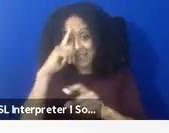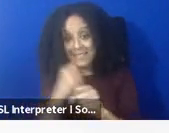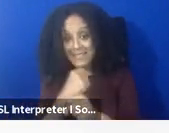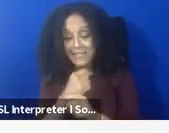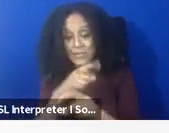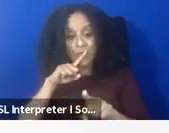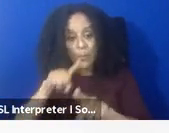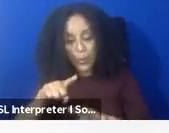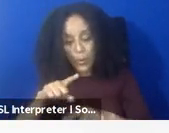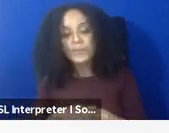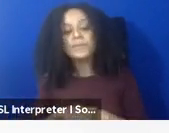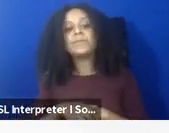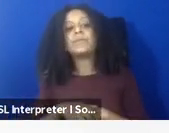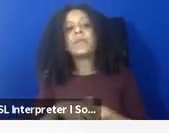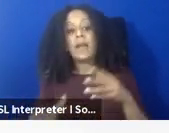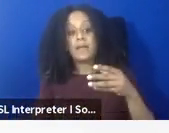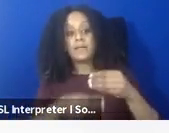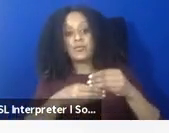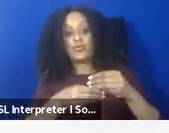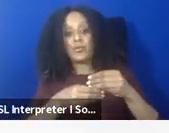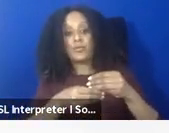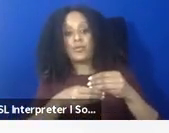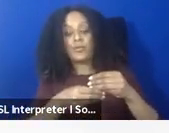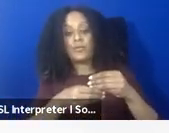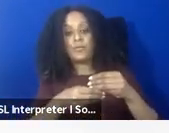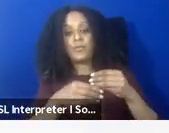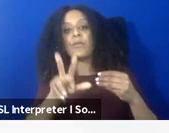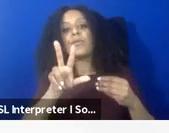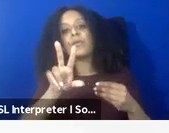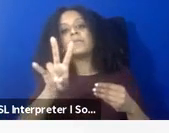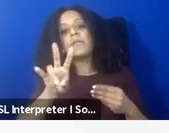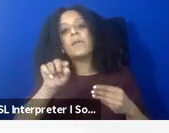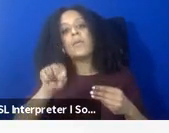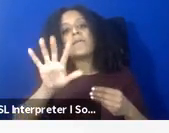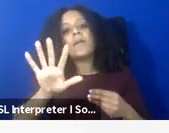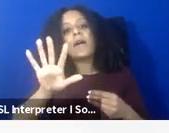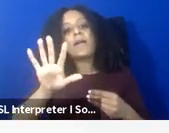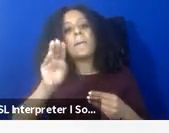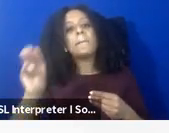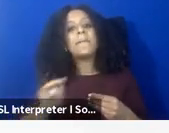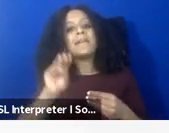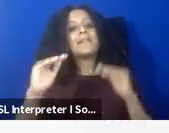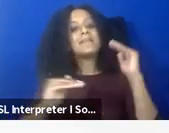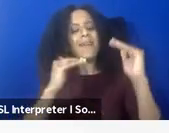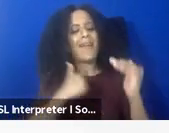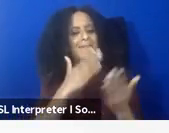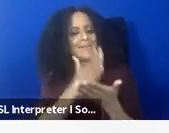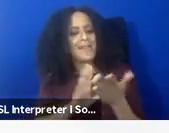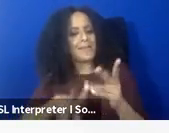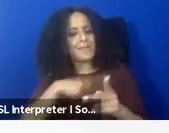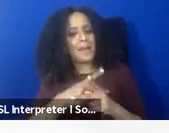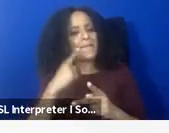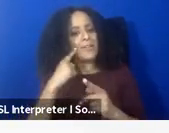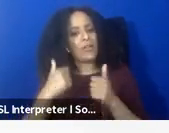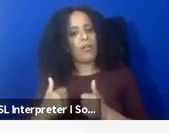Report. Additionally, there are 37.5 million adults that have some degree of hearing